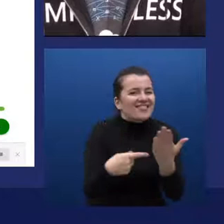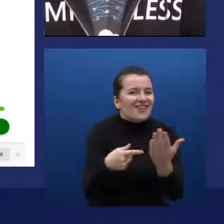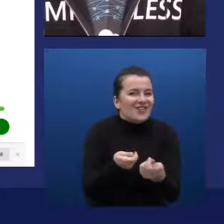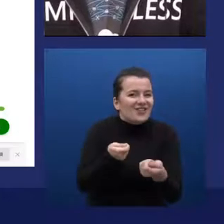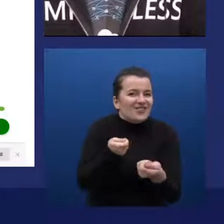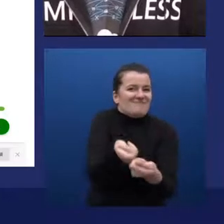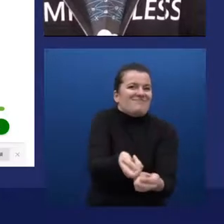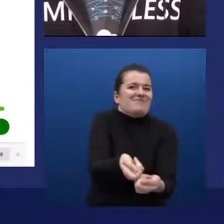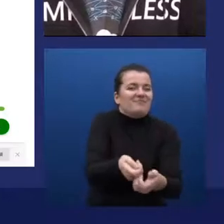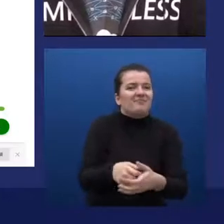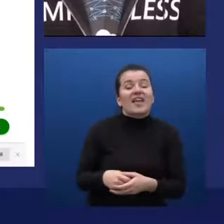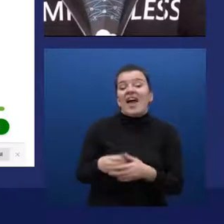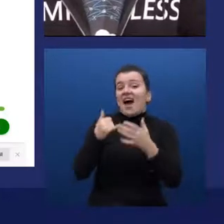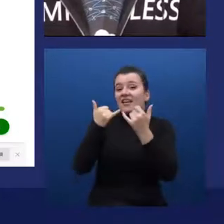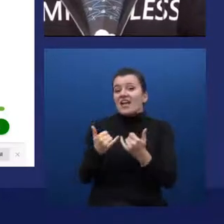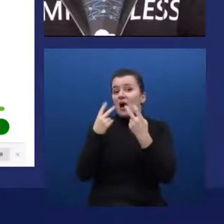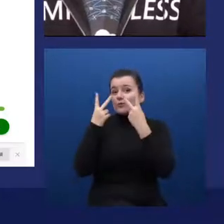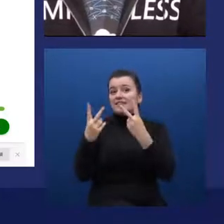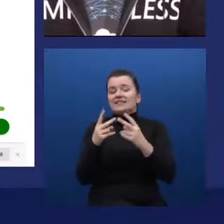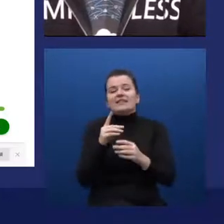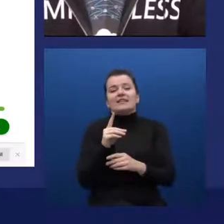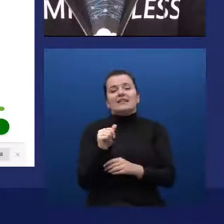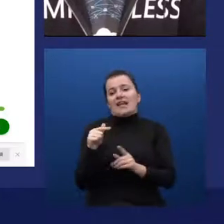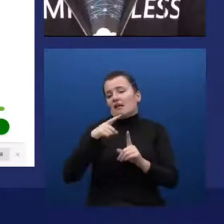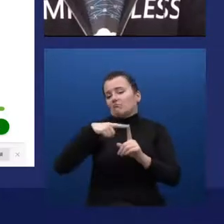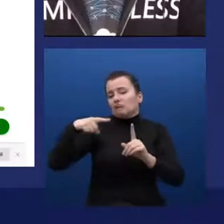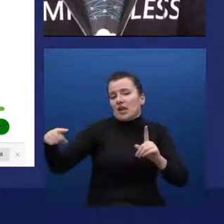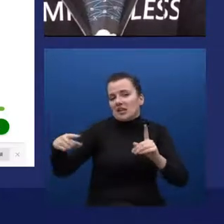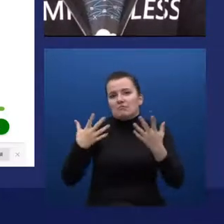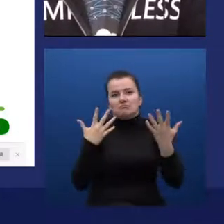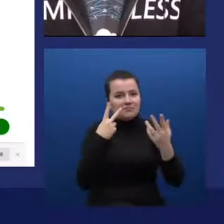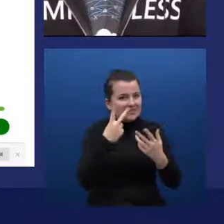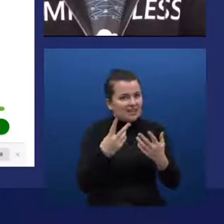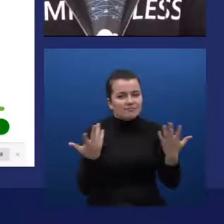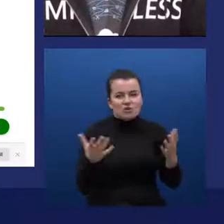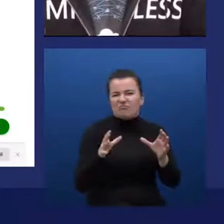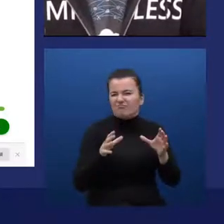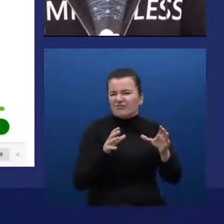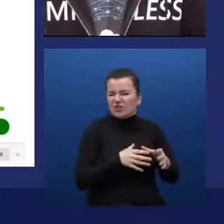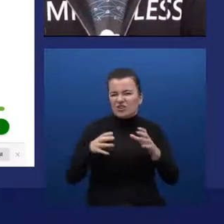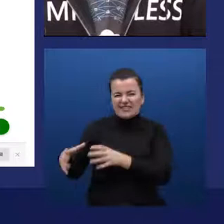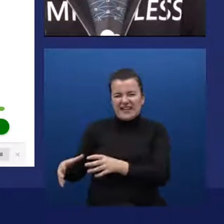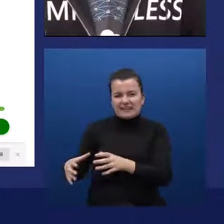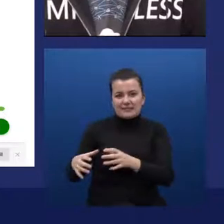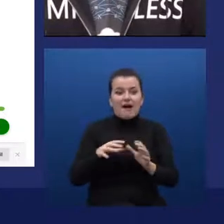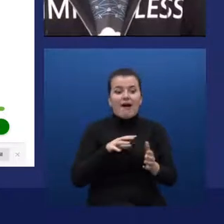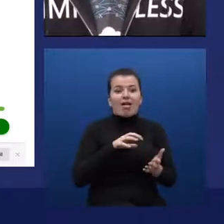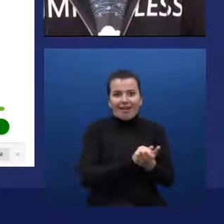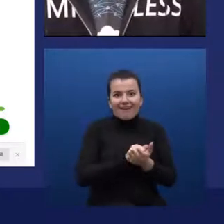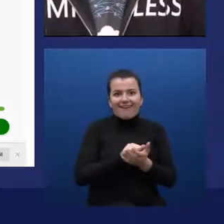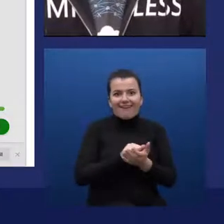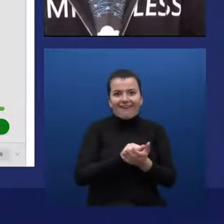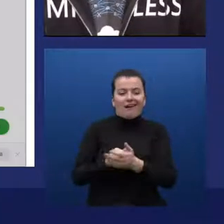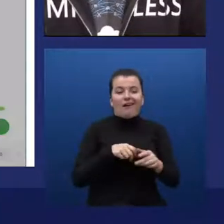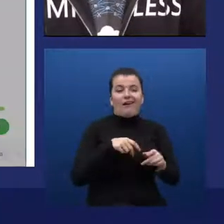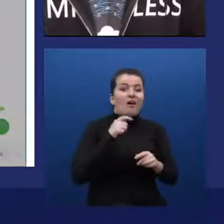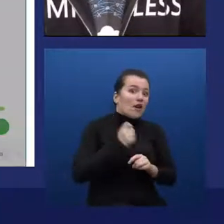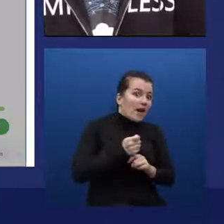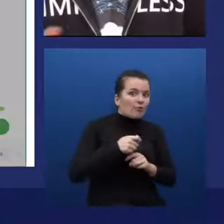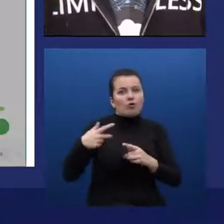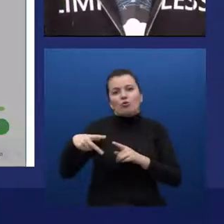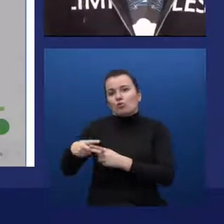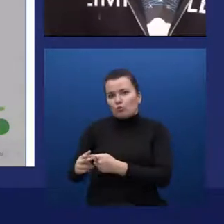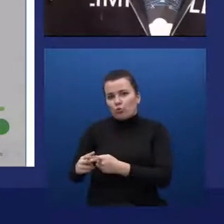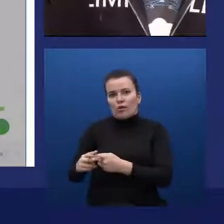data is important in this scenario, identifying the devices or the tools so that I can do the specific count. I'm actually going to export